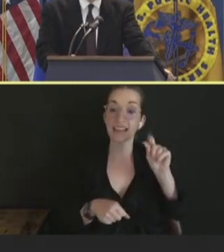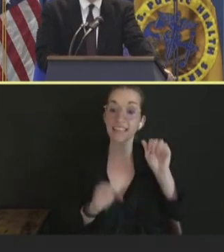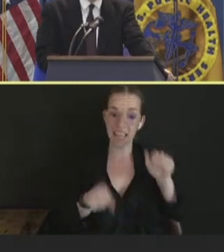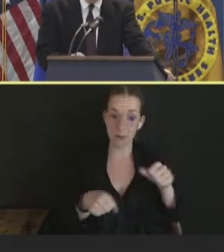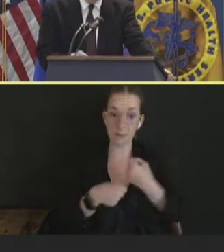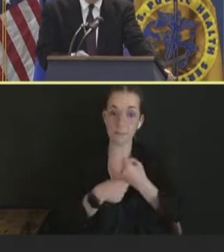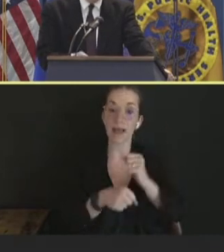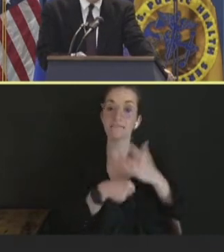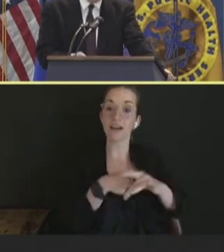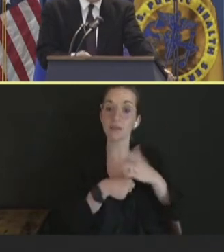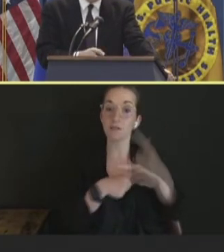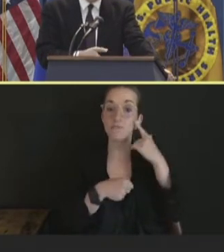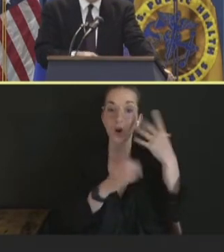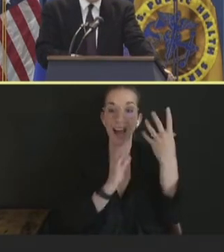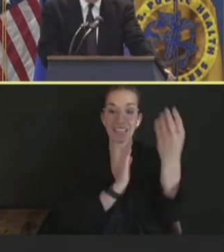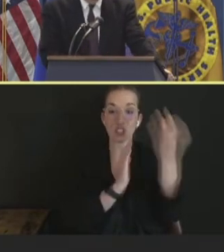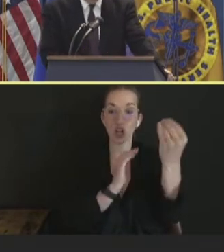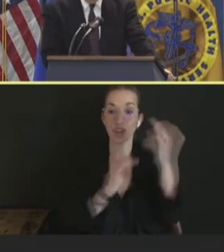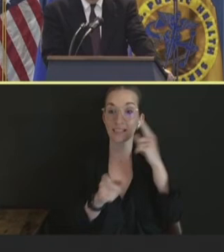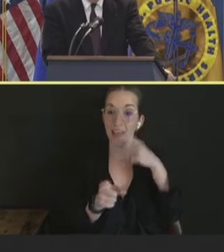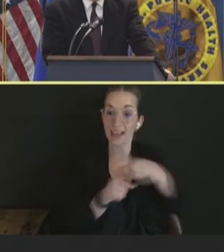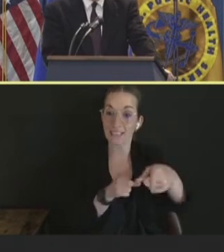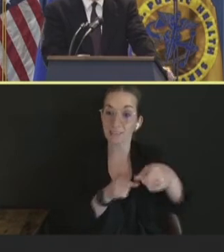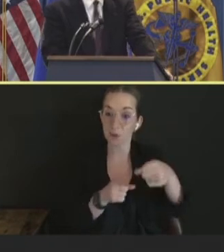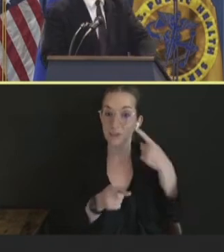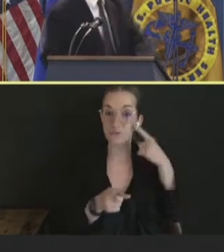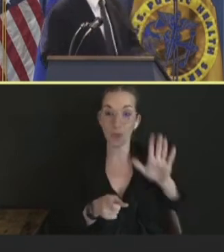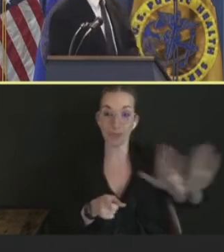and use.